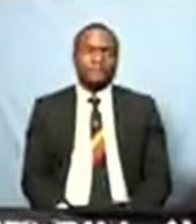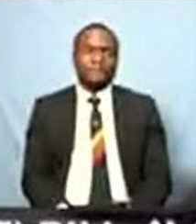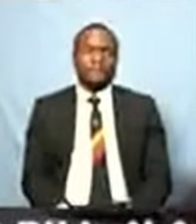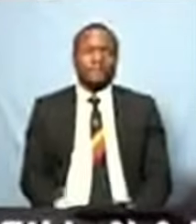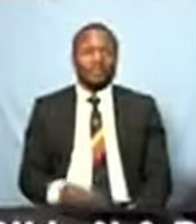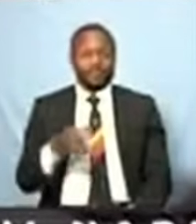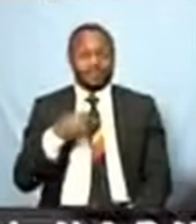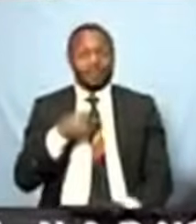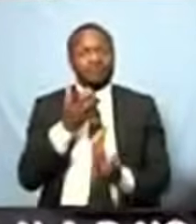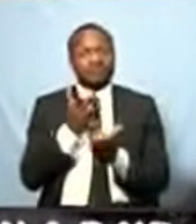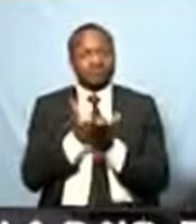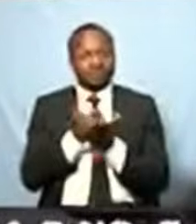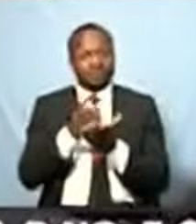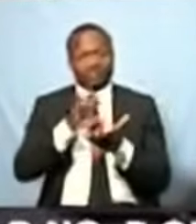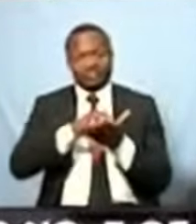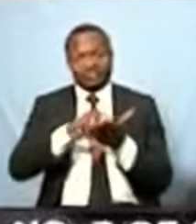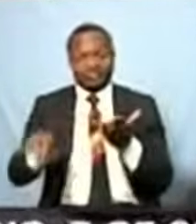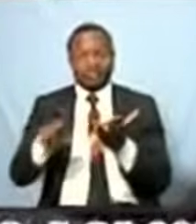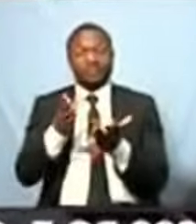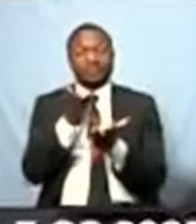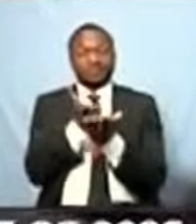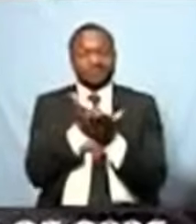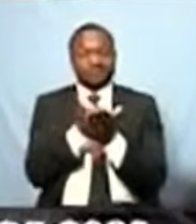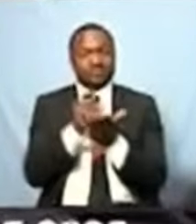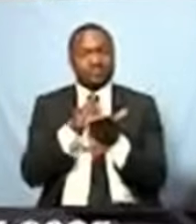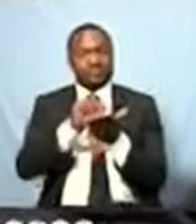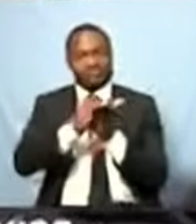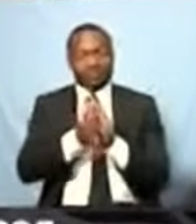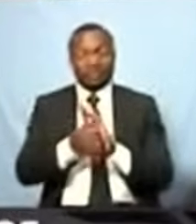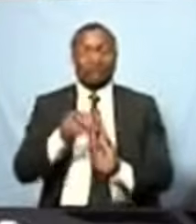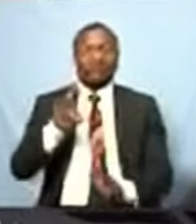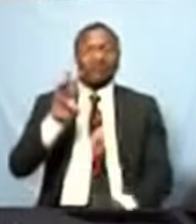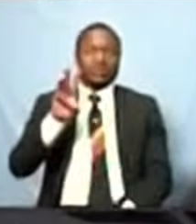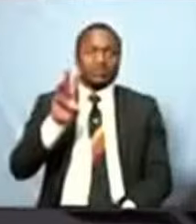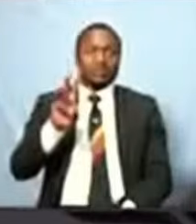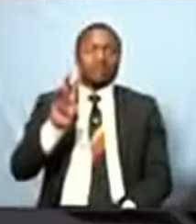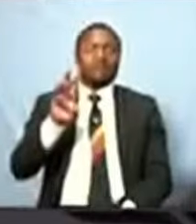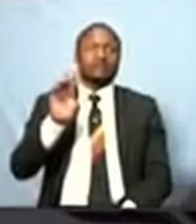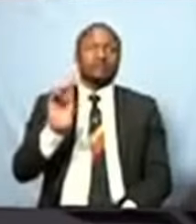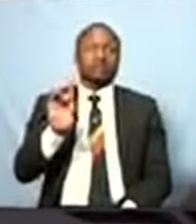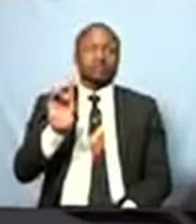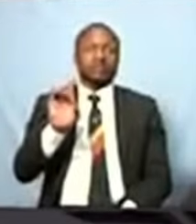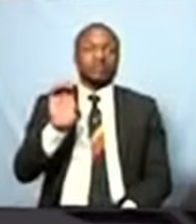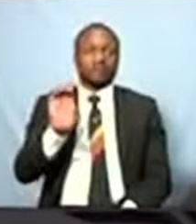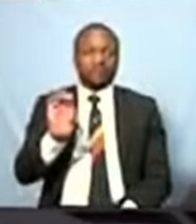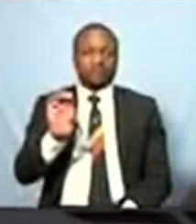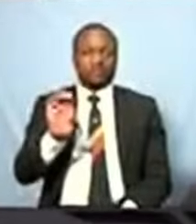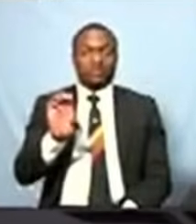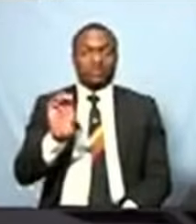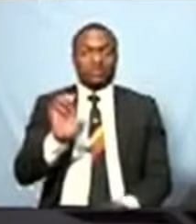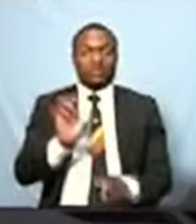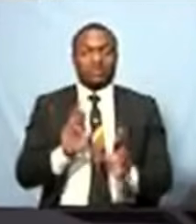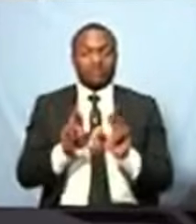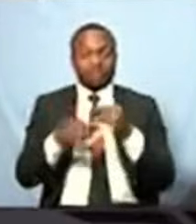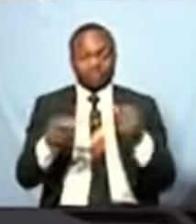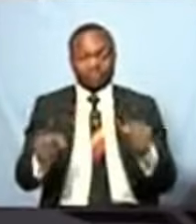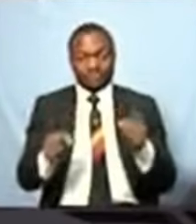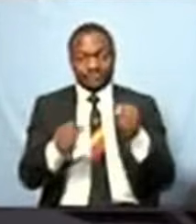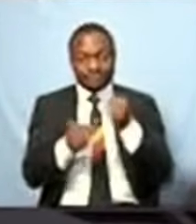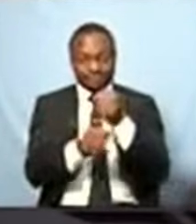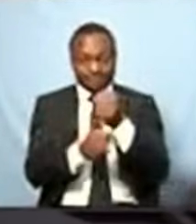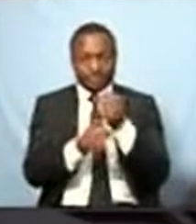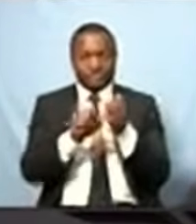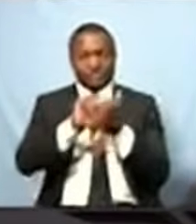Thus, I propose the deletion of the proposed Article 68E and total repeal and replacement